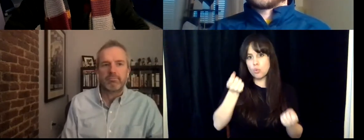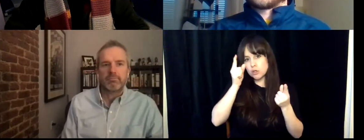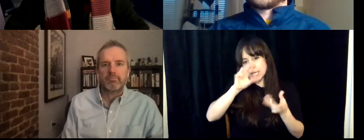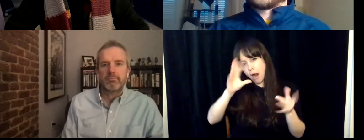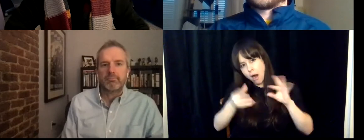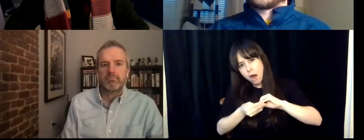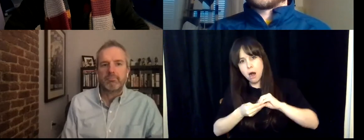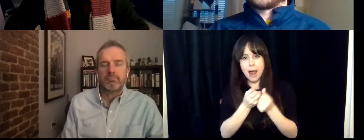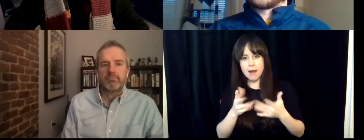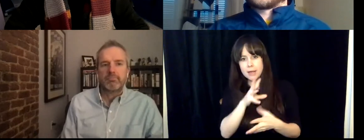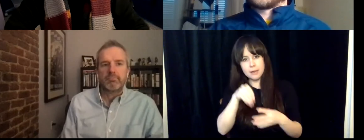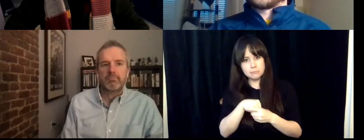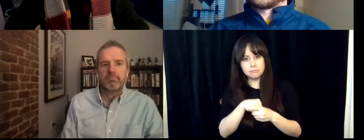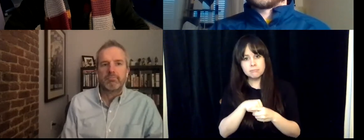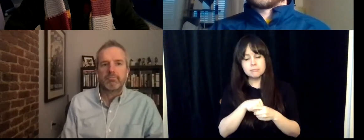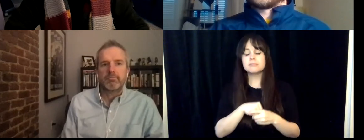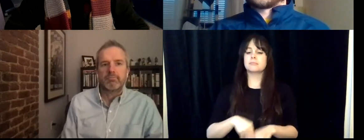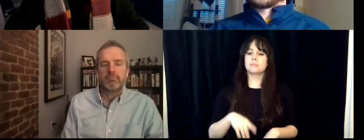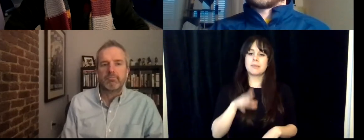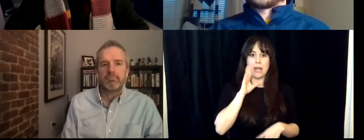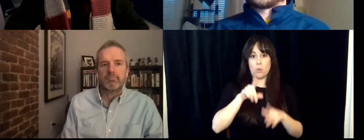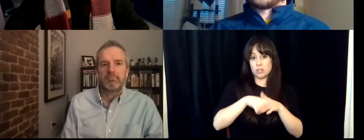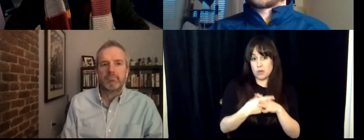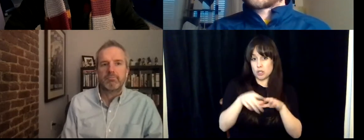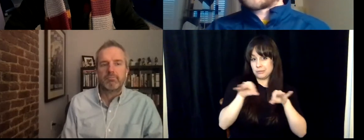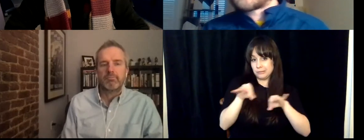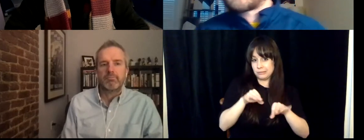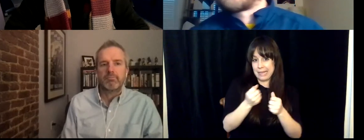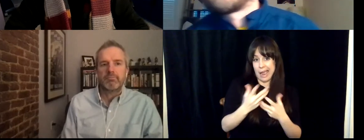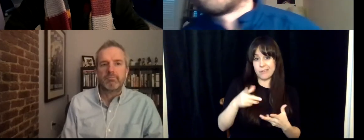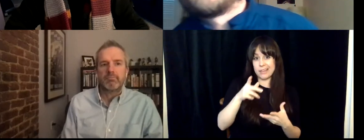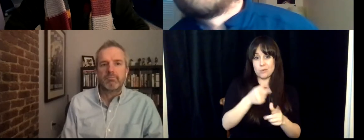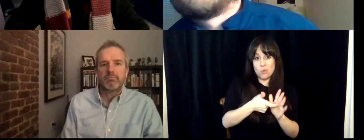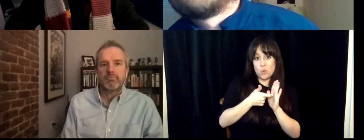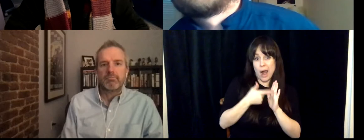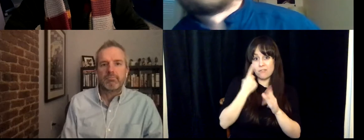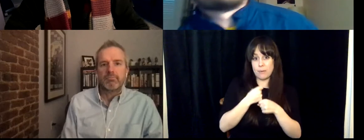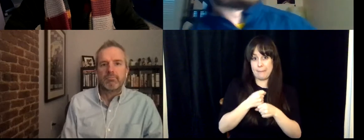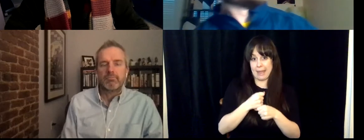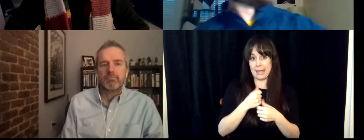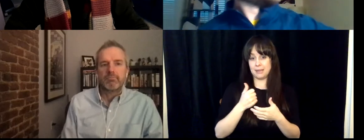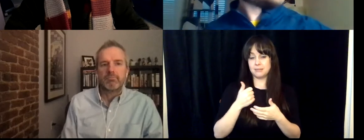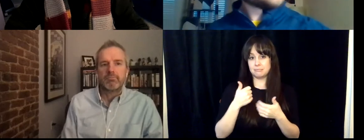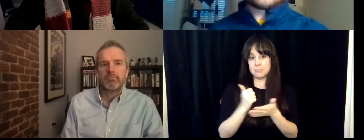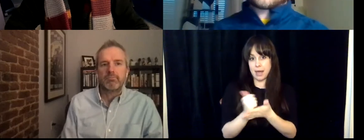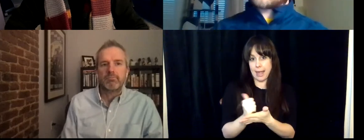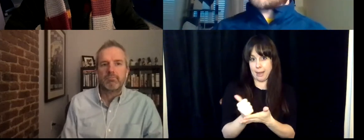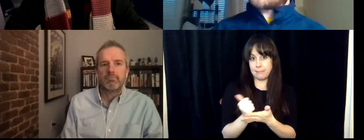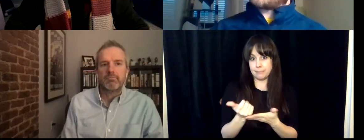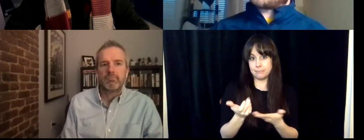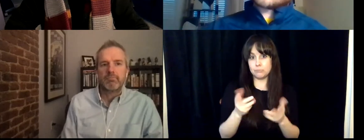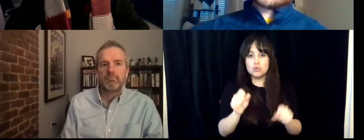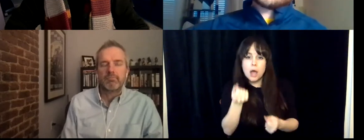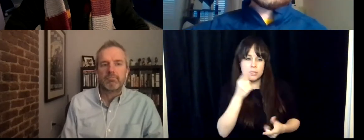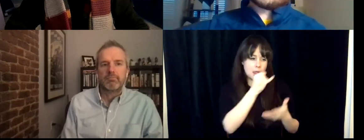there, it will talk about a lot of the different things you need to do to make a game and will start to walk you through how they are done. And